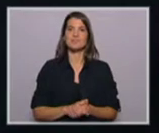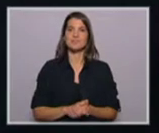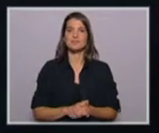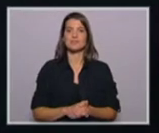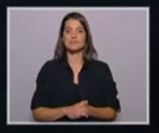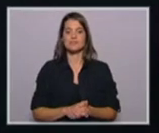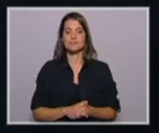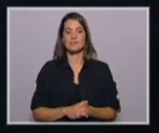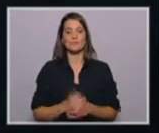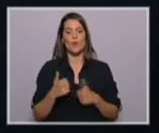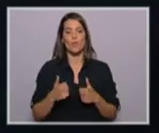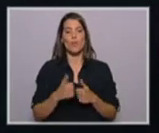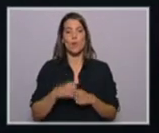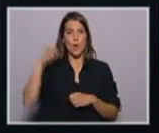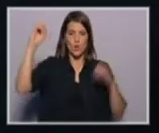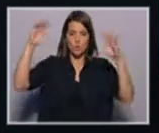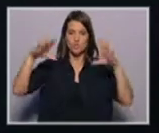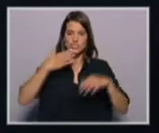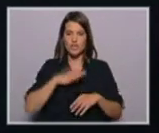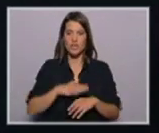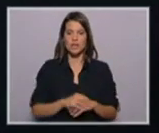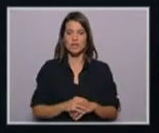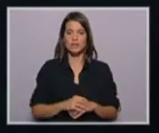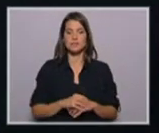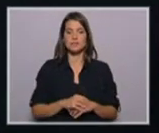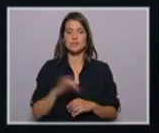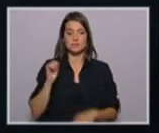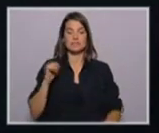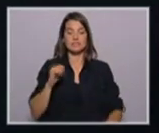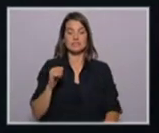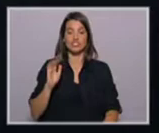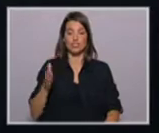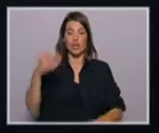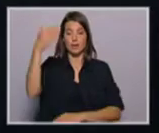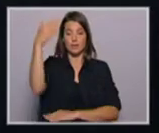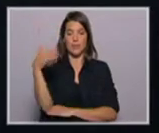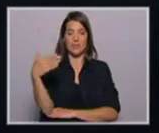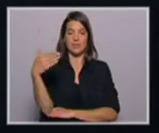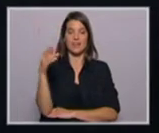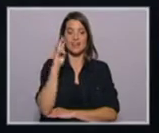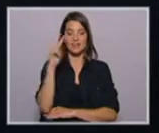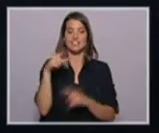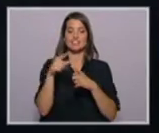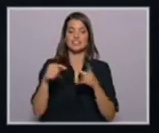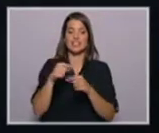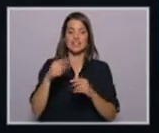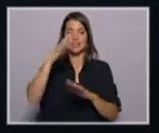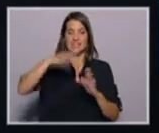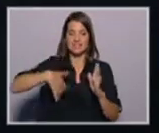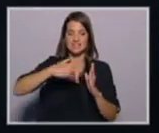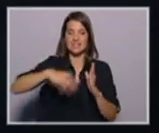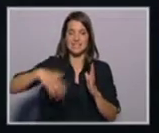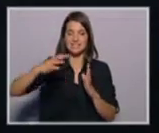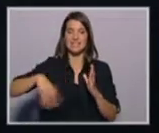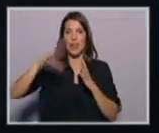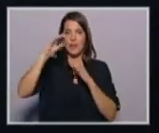Oh, geez, that's great. Is the lighting halfway decent? Yes, indeed. They've got the flag up now, and you can see the stars and stripes on the lunar Flag system. up now, and you can see the